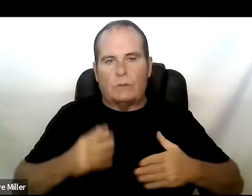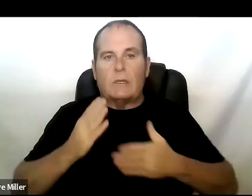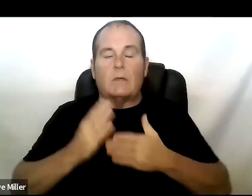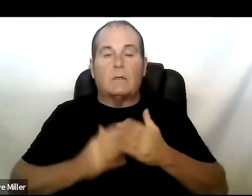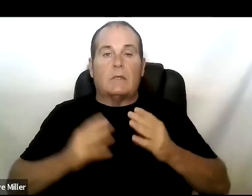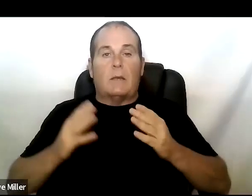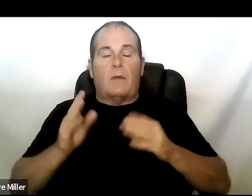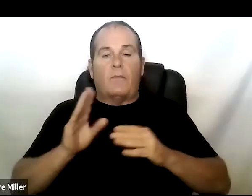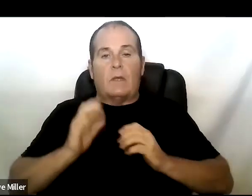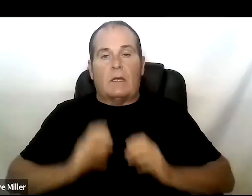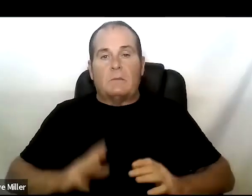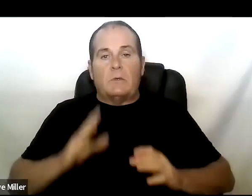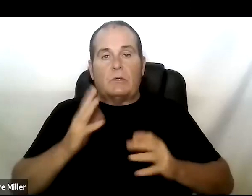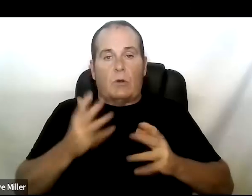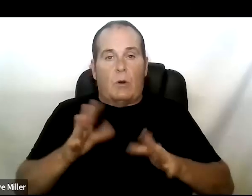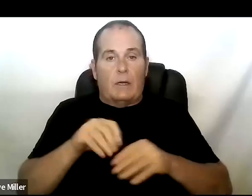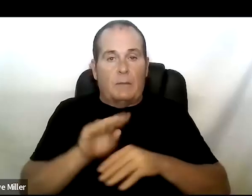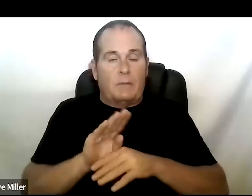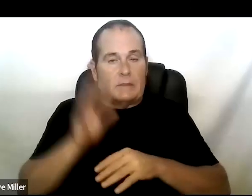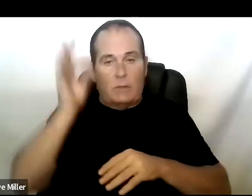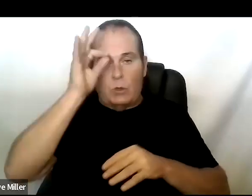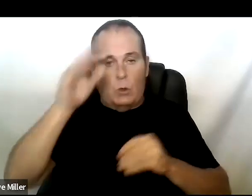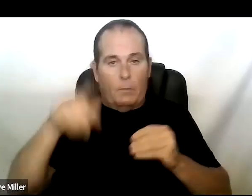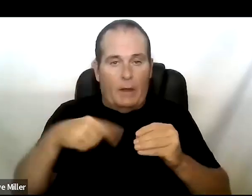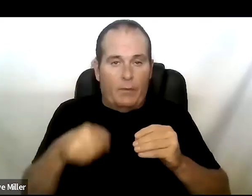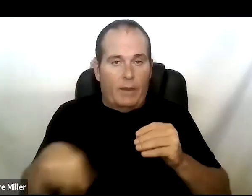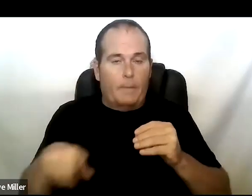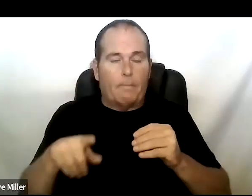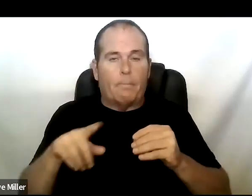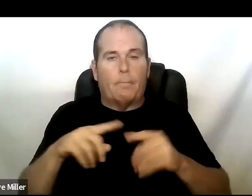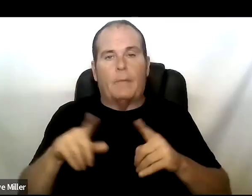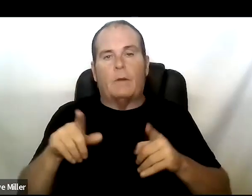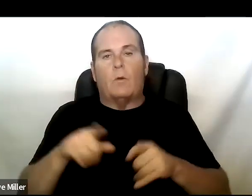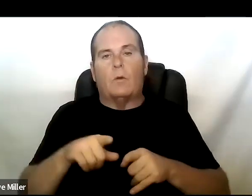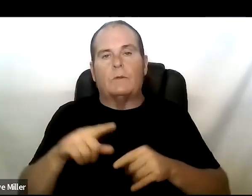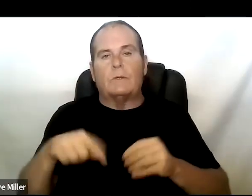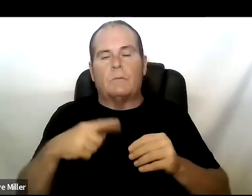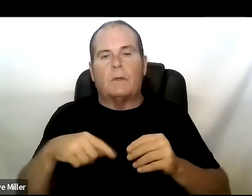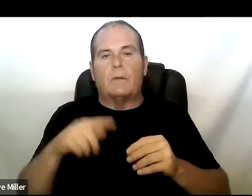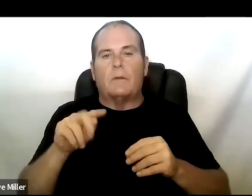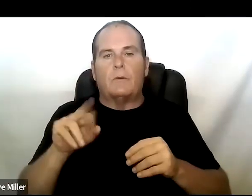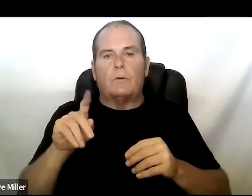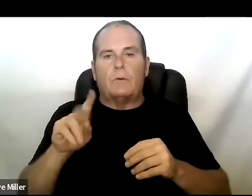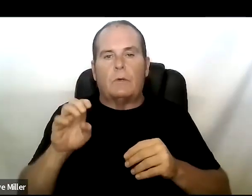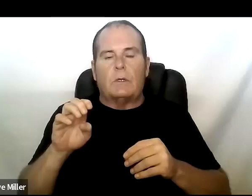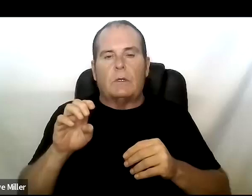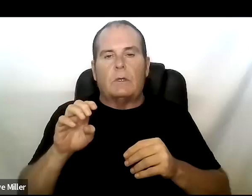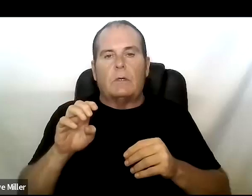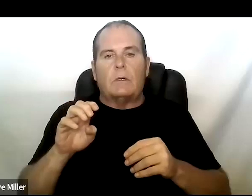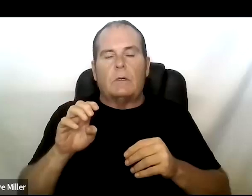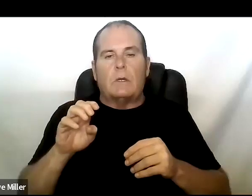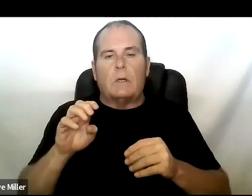in business don't know about them, but also even about the trade association or business